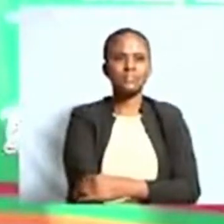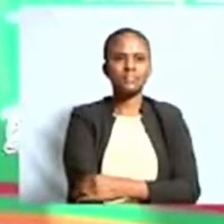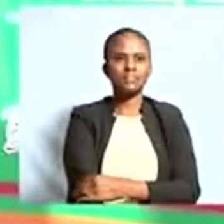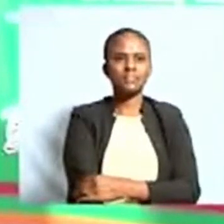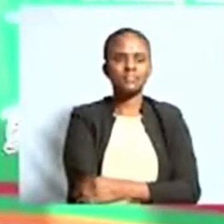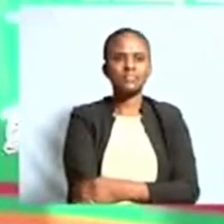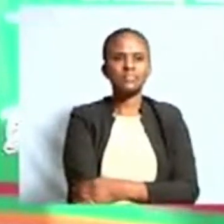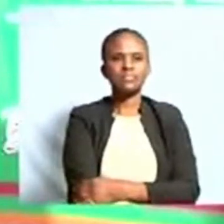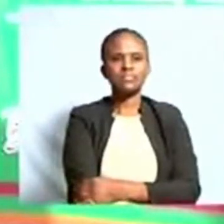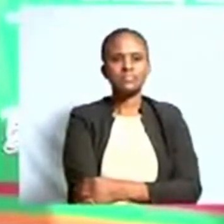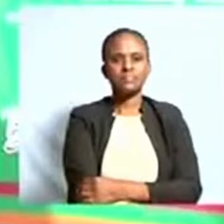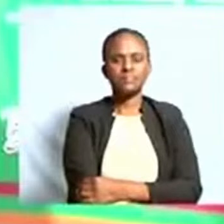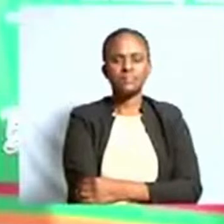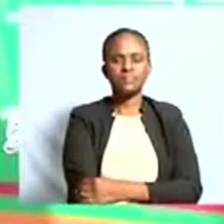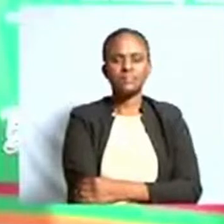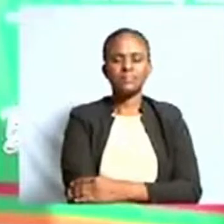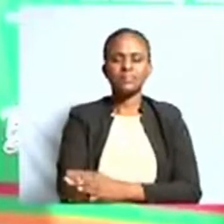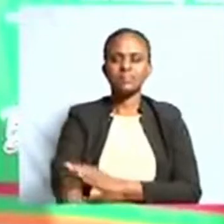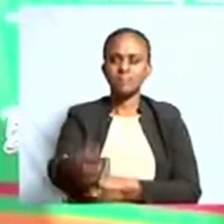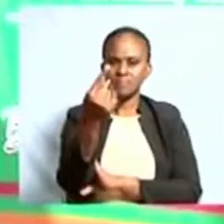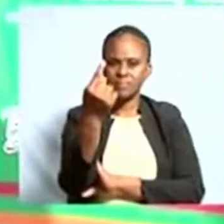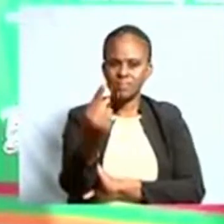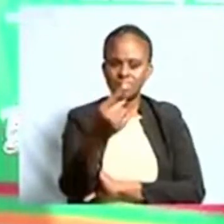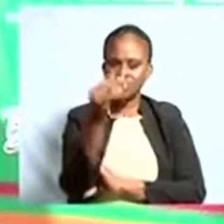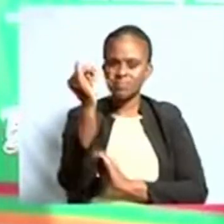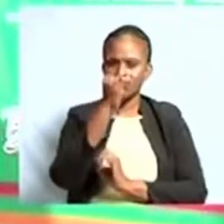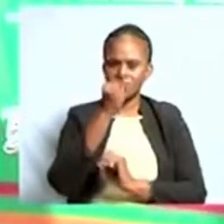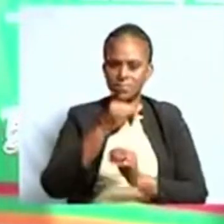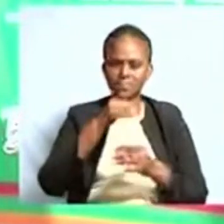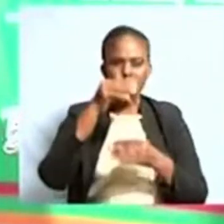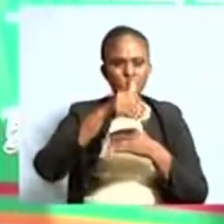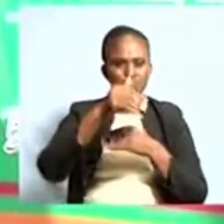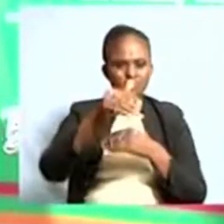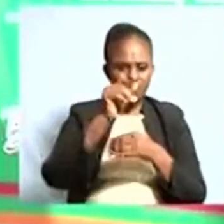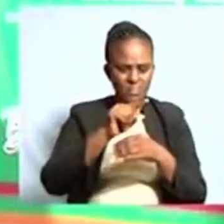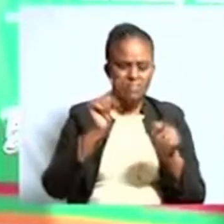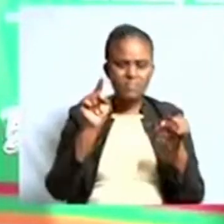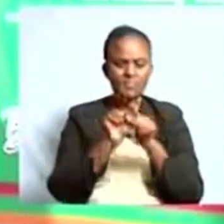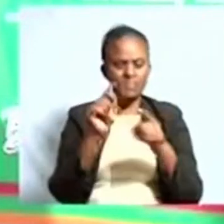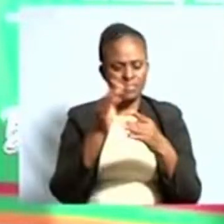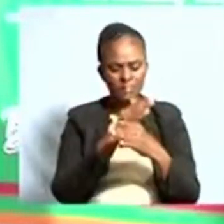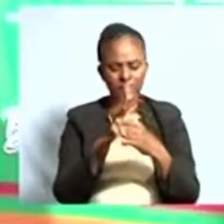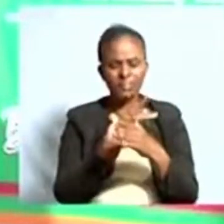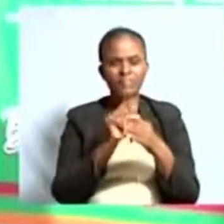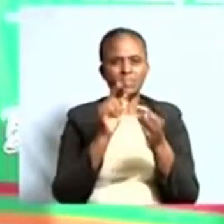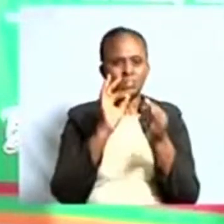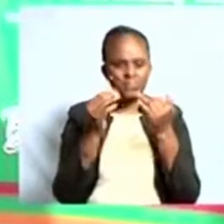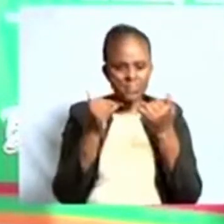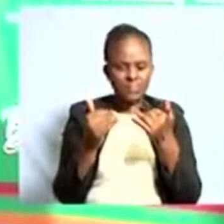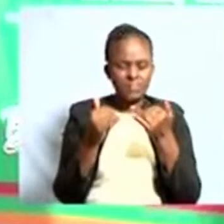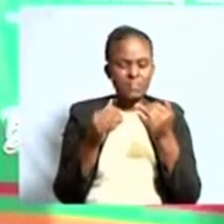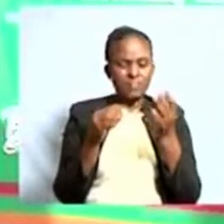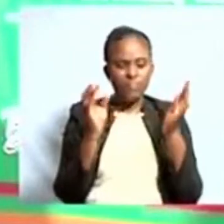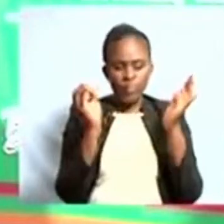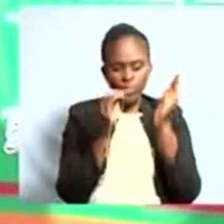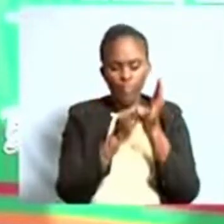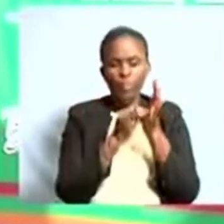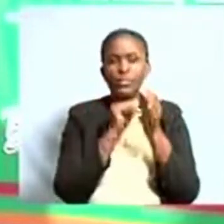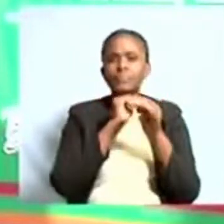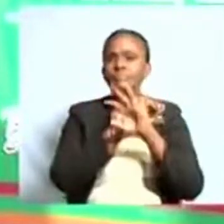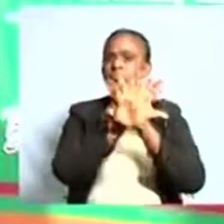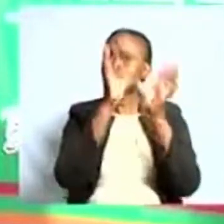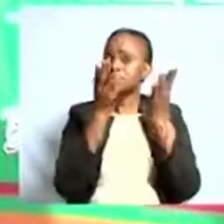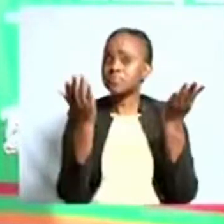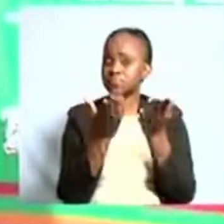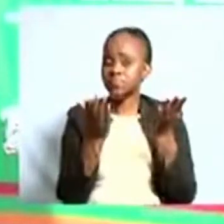design, because one, it will be the design which is registered and the trademark. So if the mark is not there,